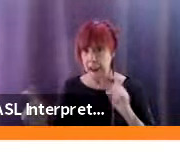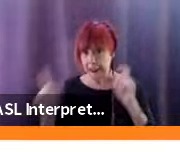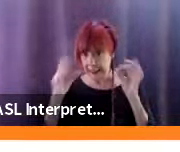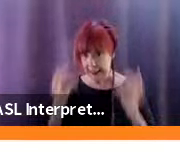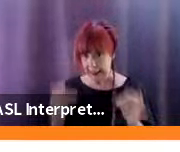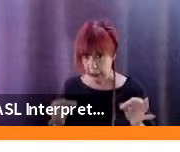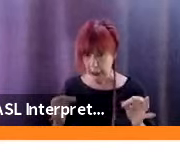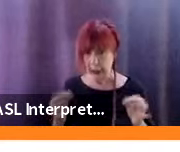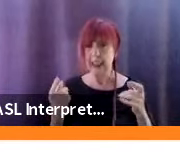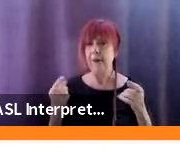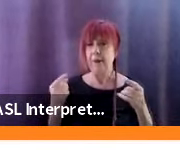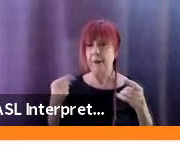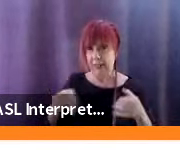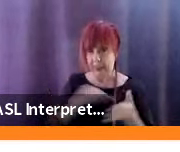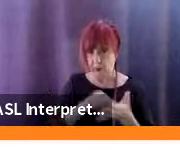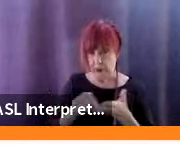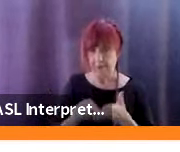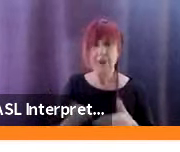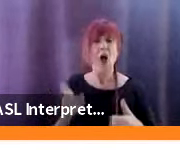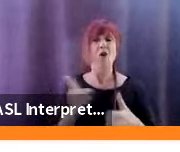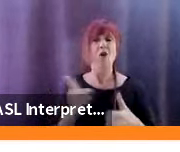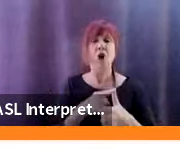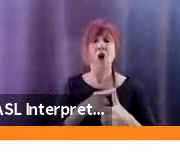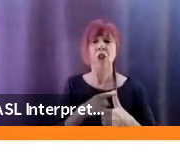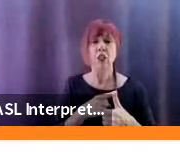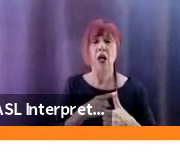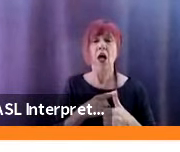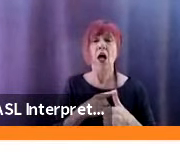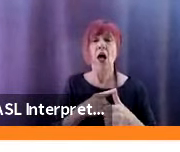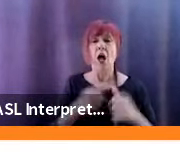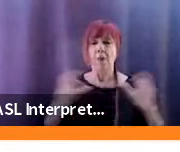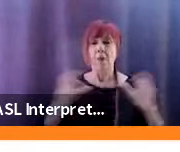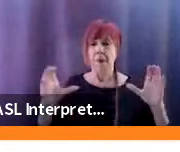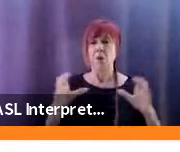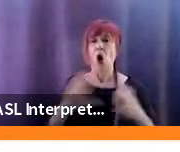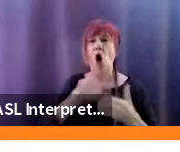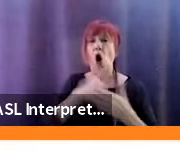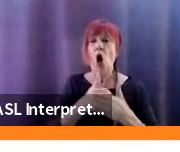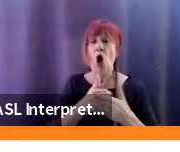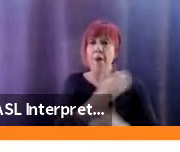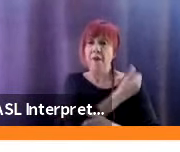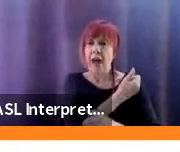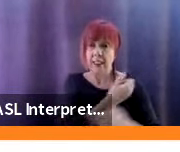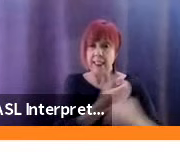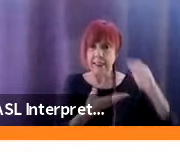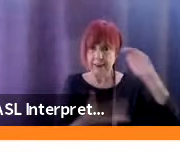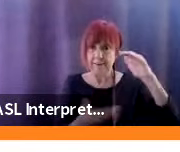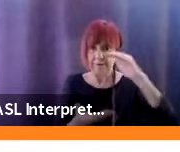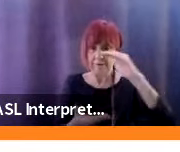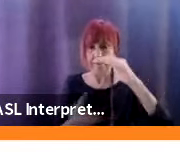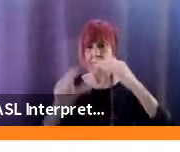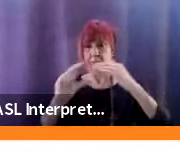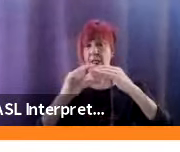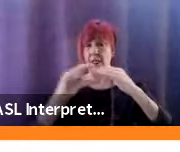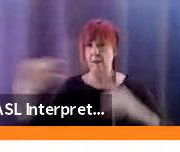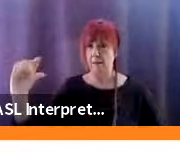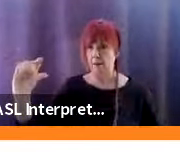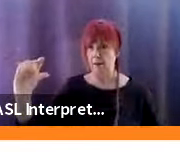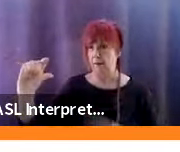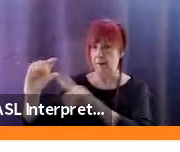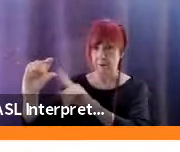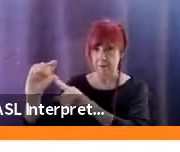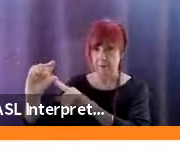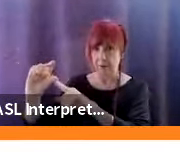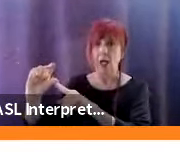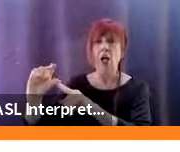we do is we have to take a certain number of doses off the top, because we have certain patient populations that the state is directly in charge of. Those